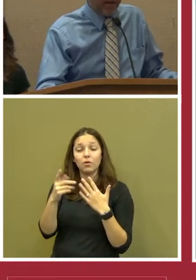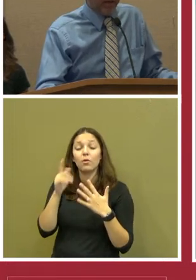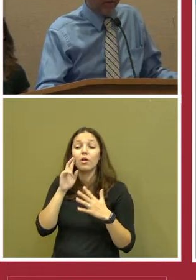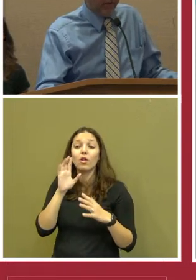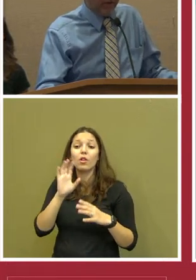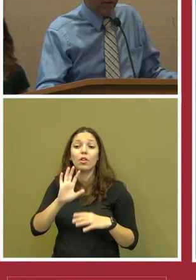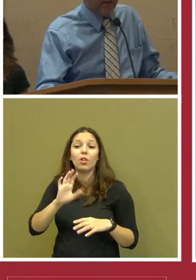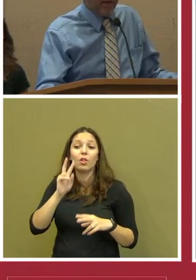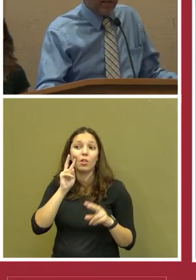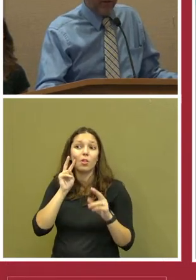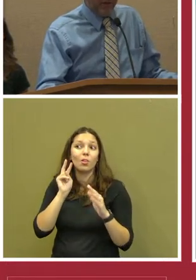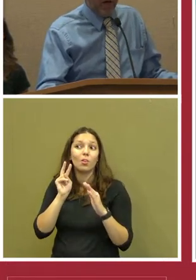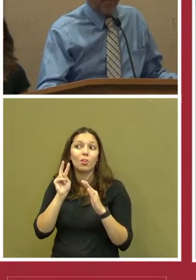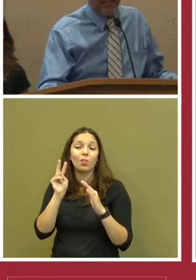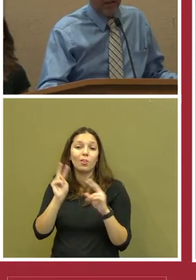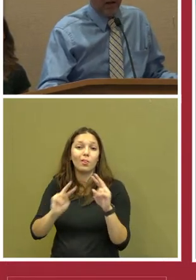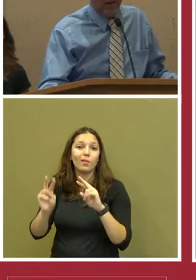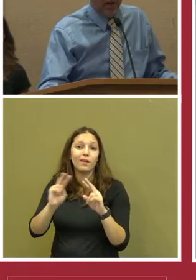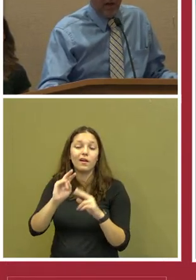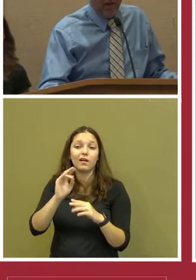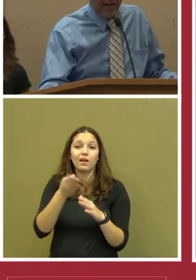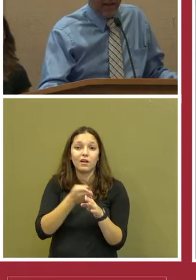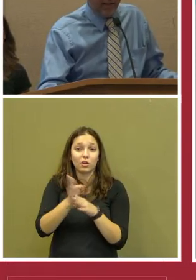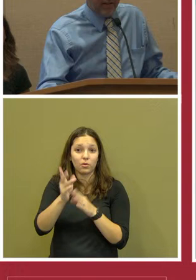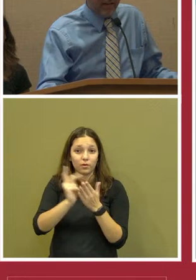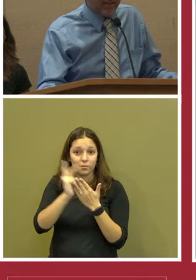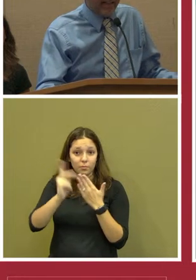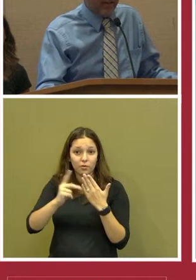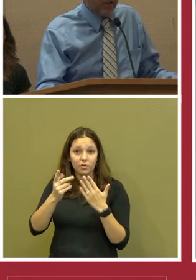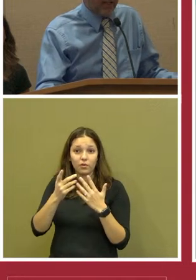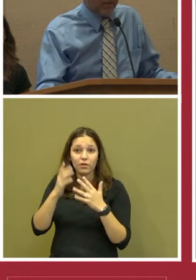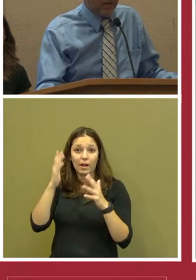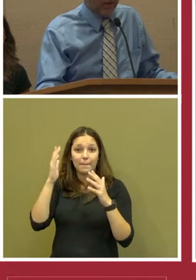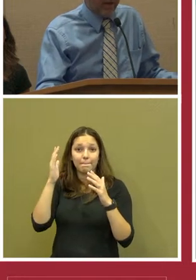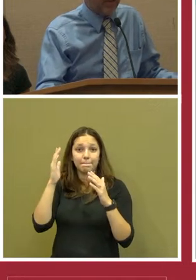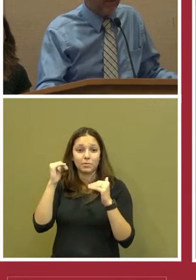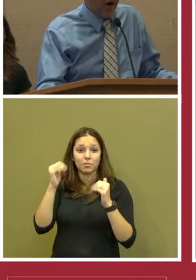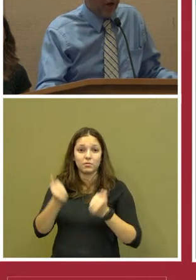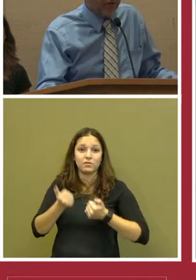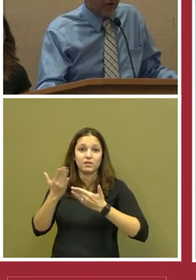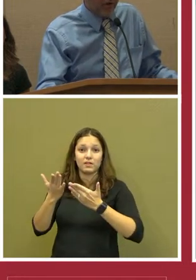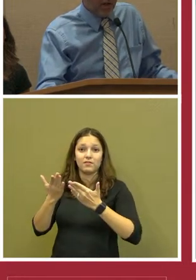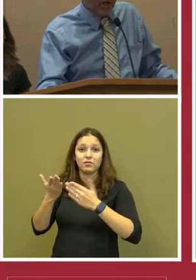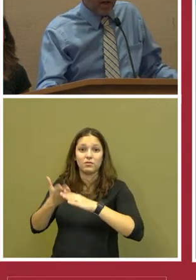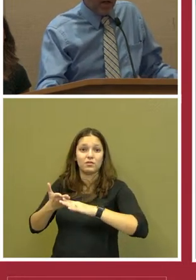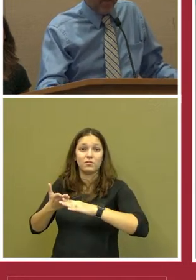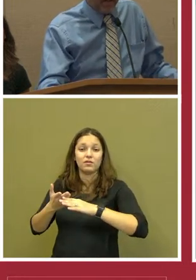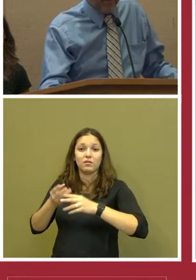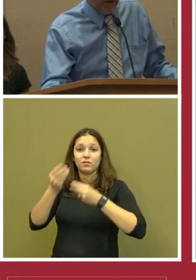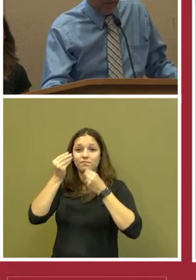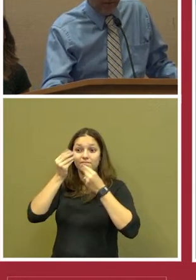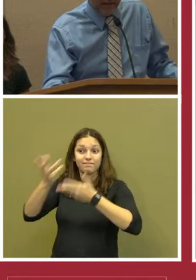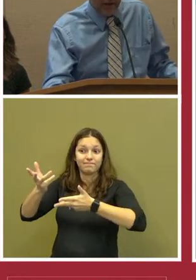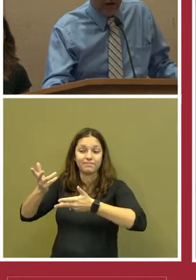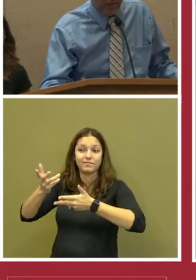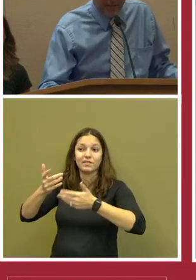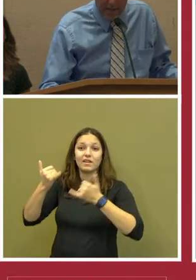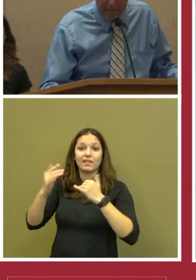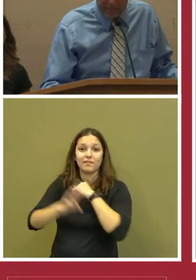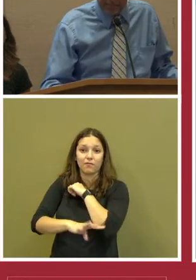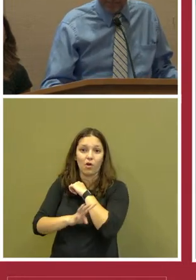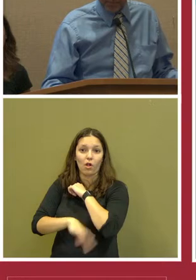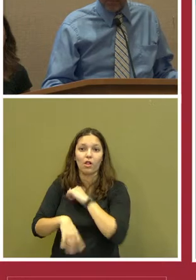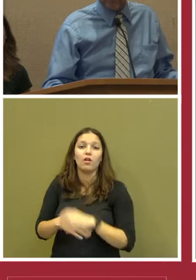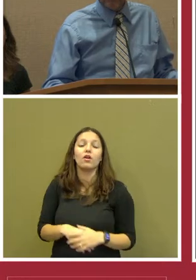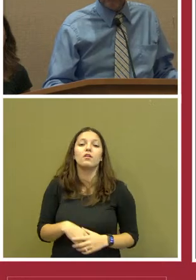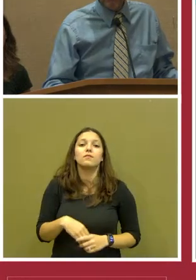program, and I look forward to giving you an update on that investigation as we do that this fall. So I can follow up later on with that.